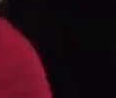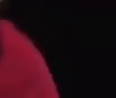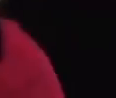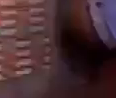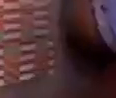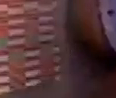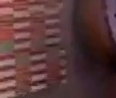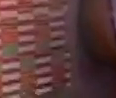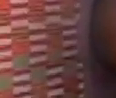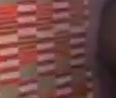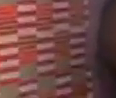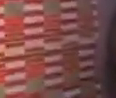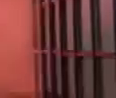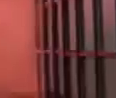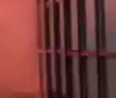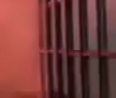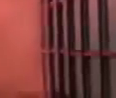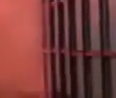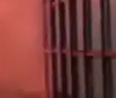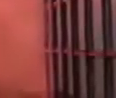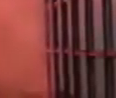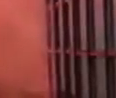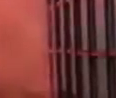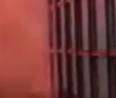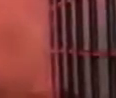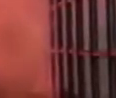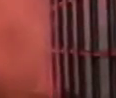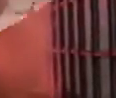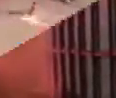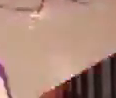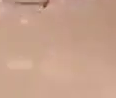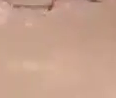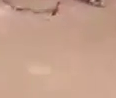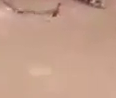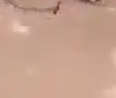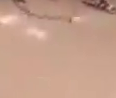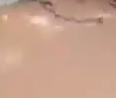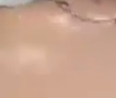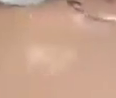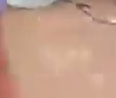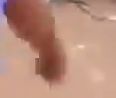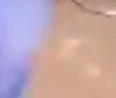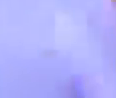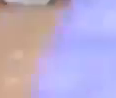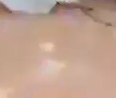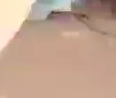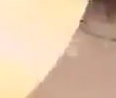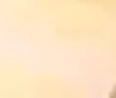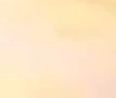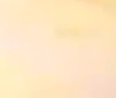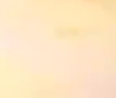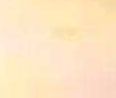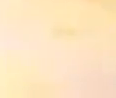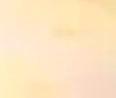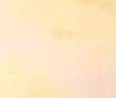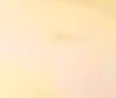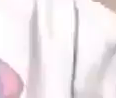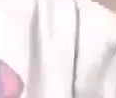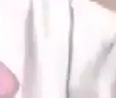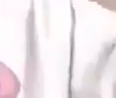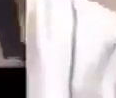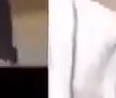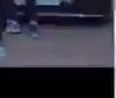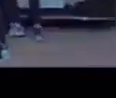focus. We will touch so many angles about the cultural sector, the opportunities and challenges,